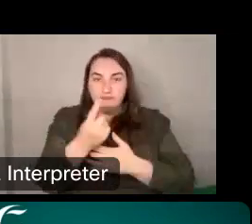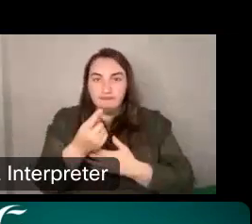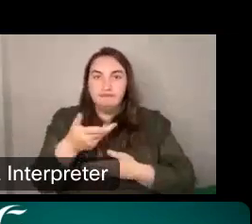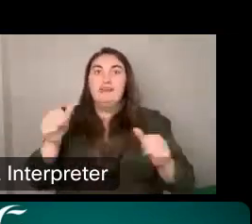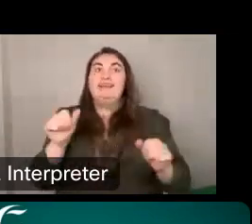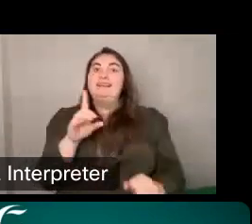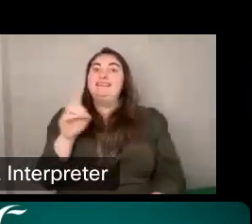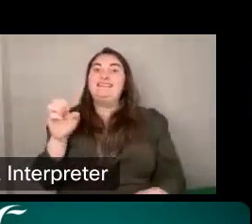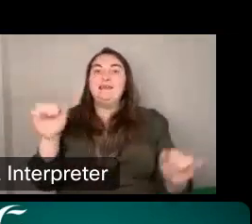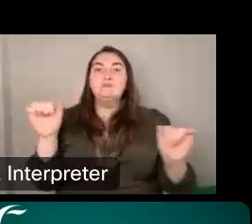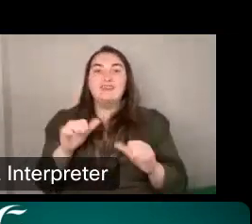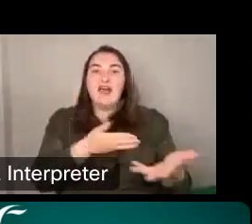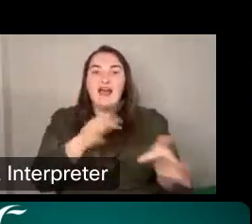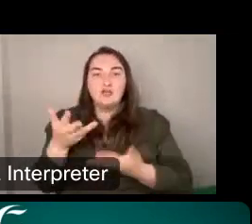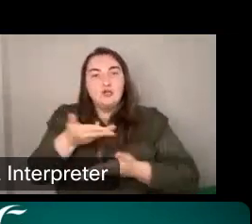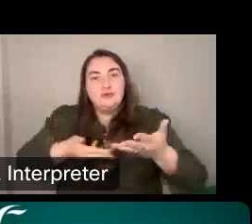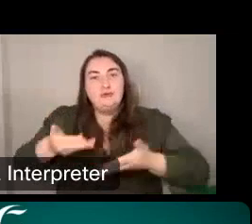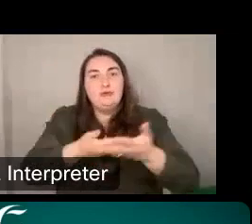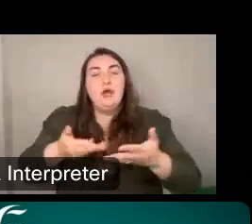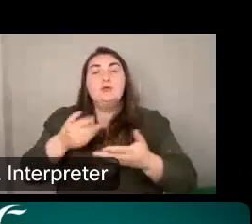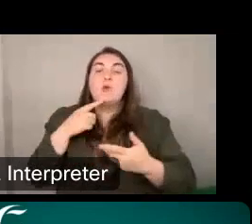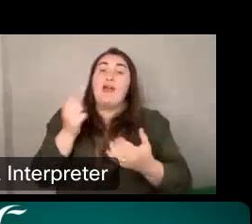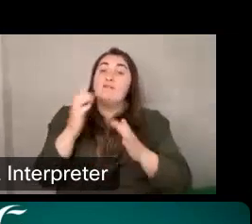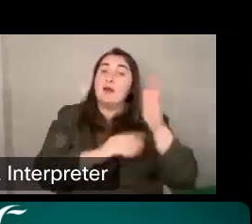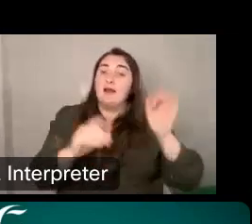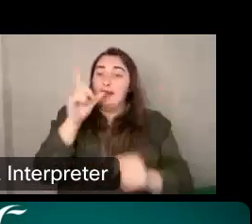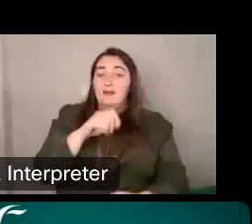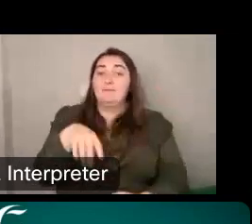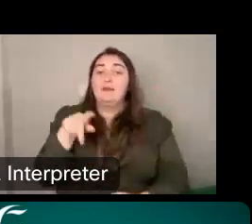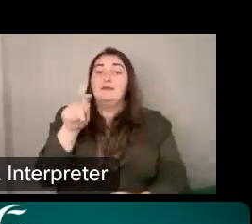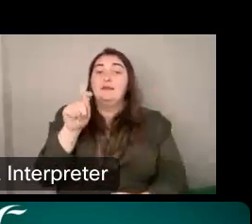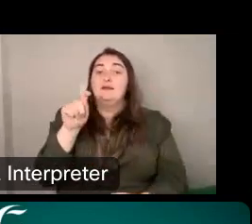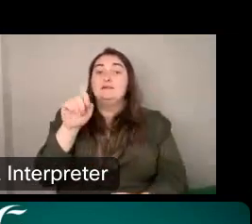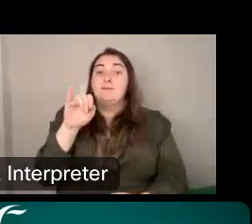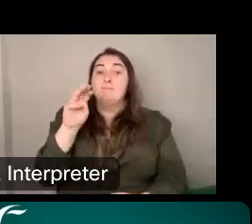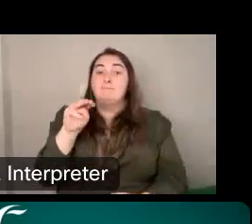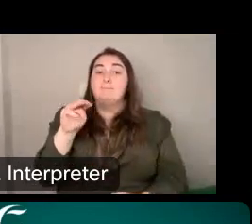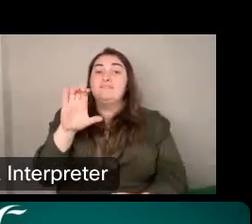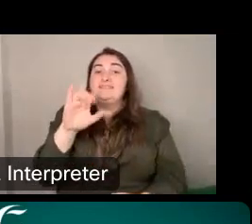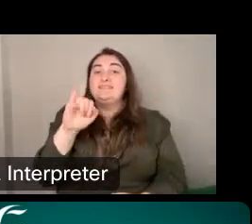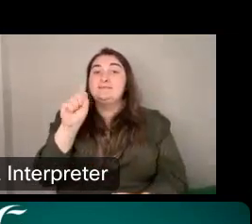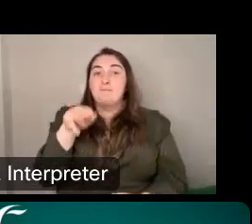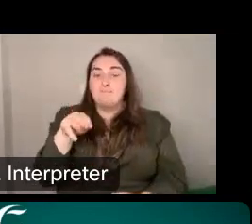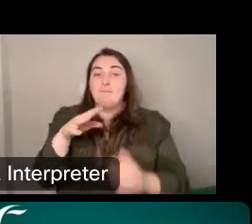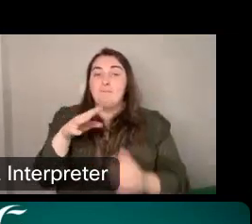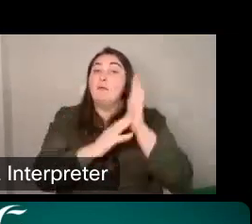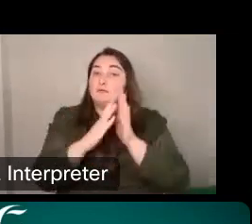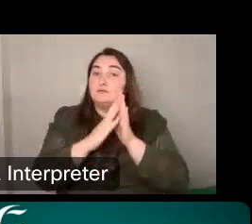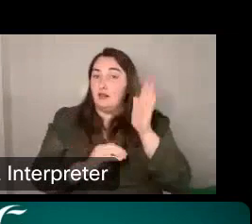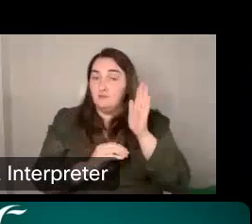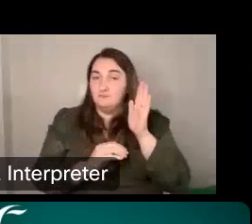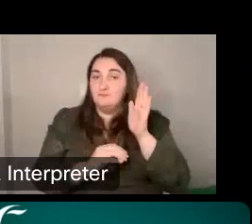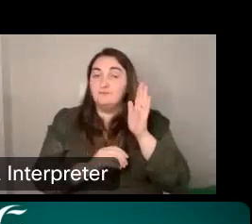services. And we have a model that we use called the CISM model, or Critical Incident Stress Management. And